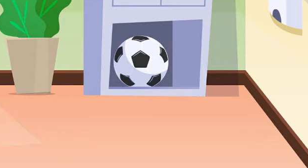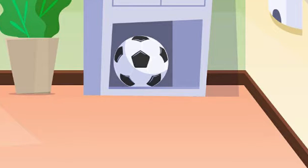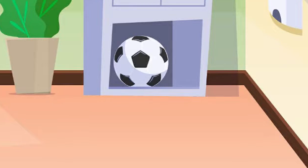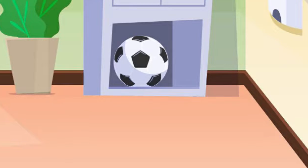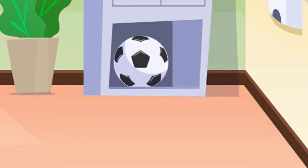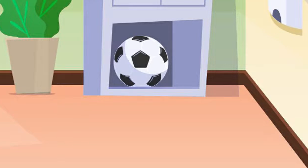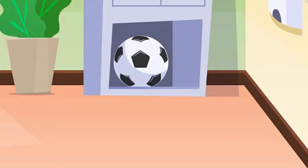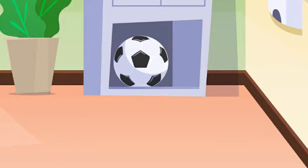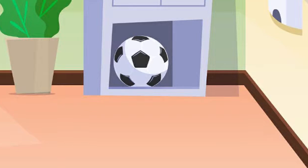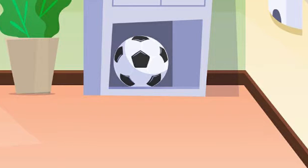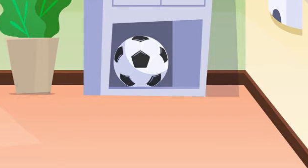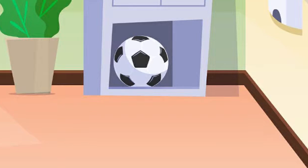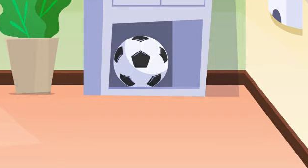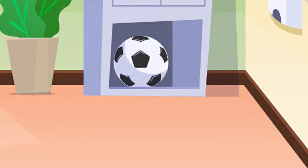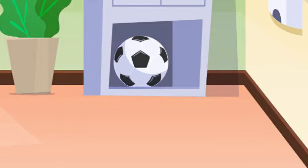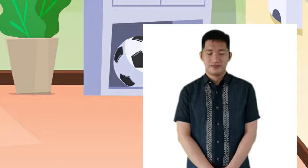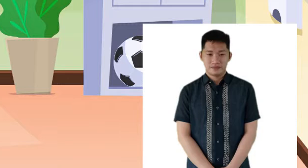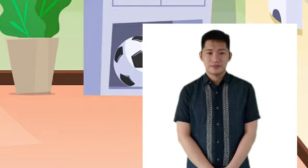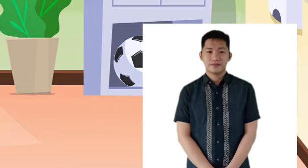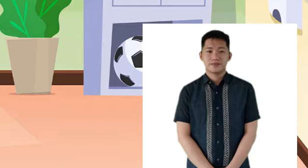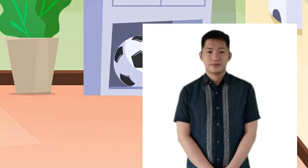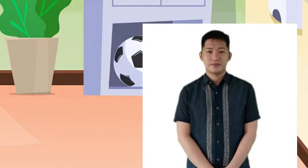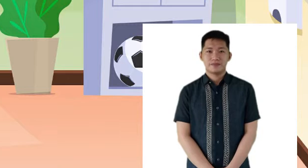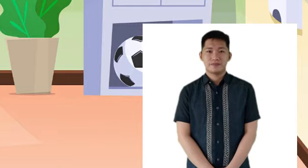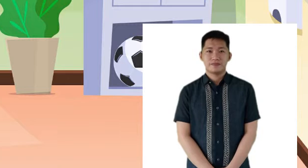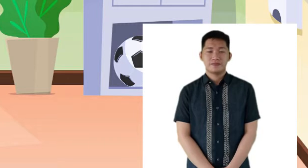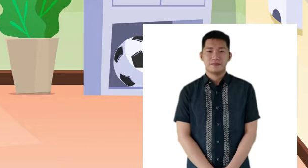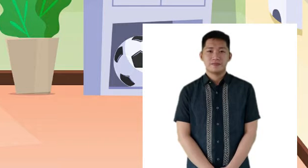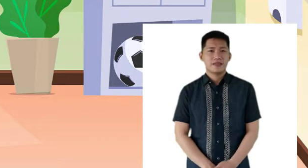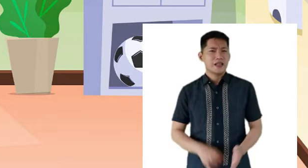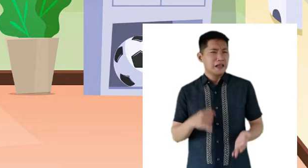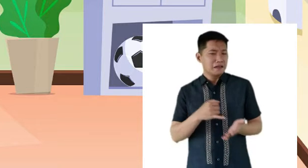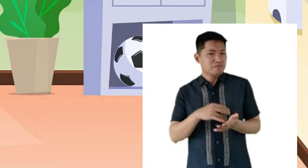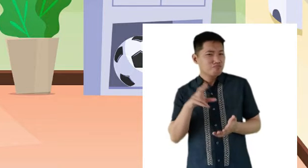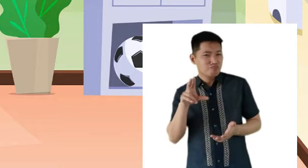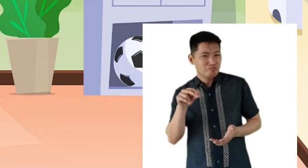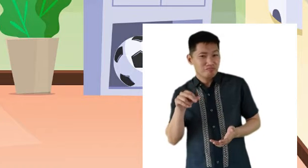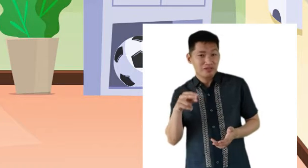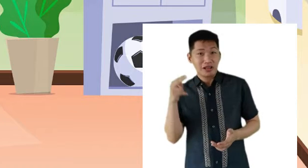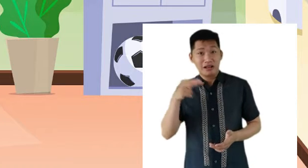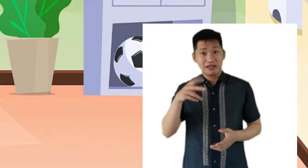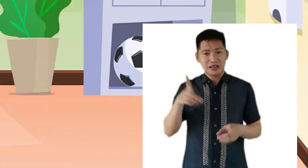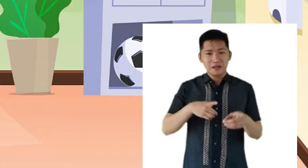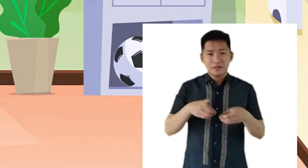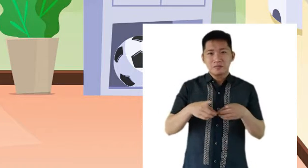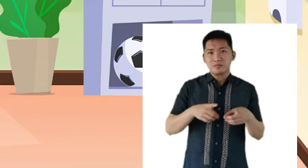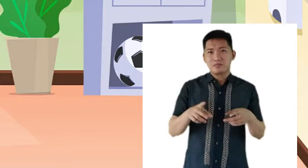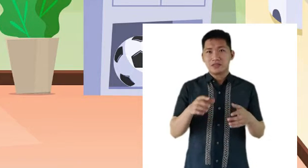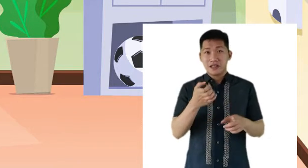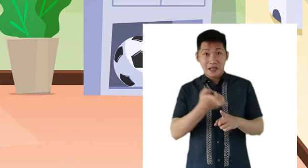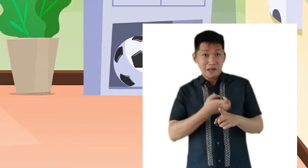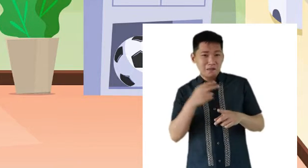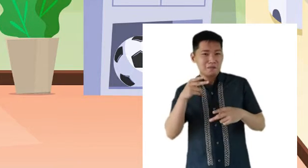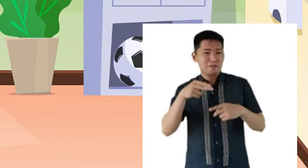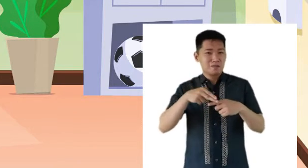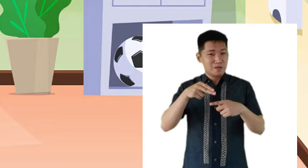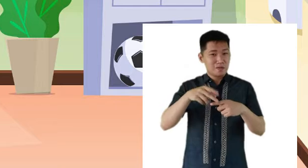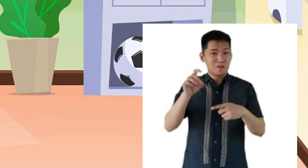answered, undoubtedly volunteered. It is not necessary to describe every noun or